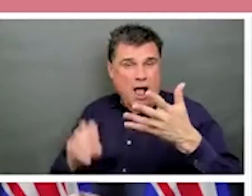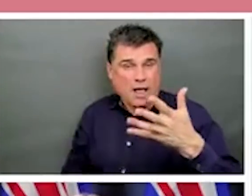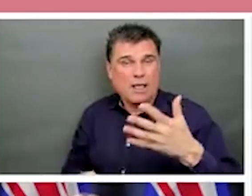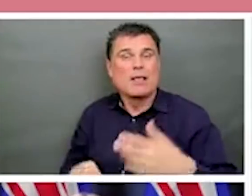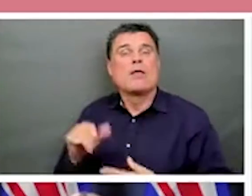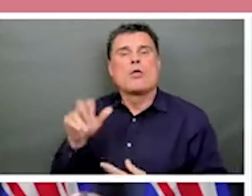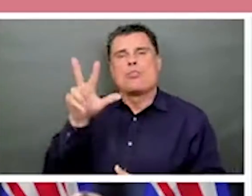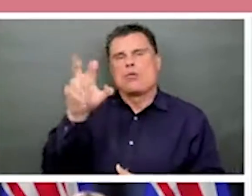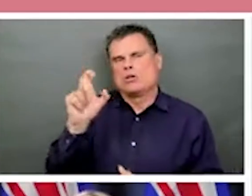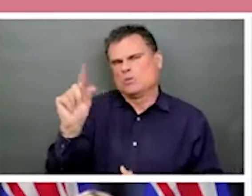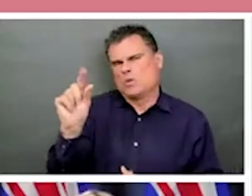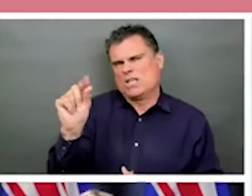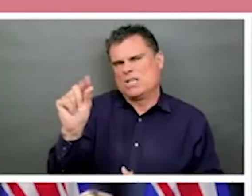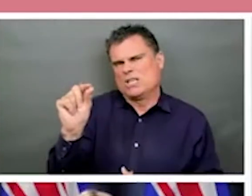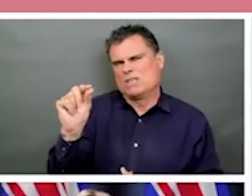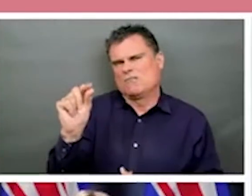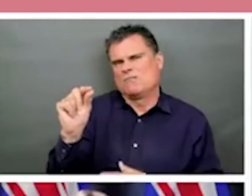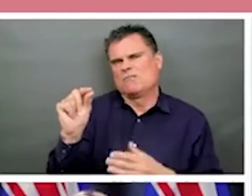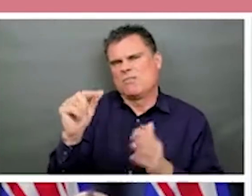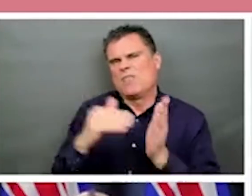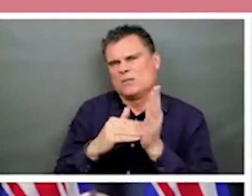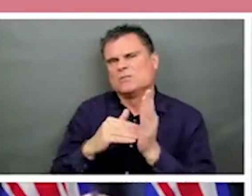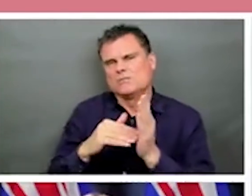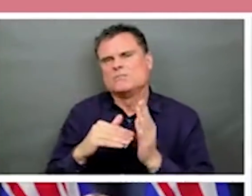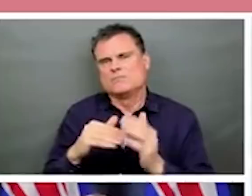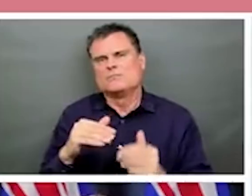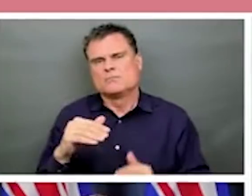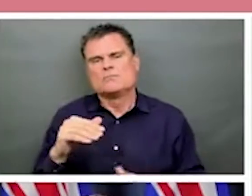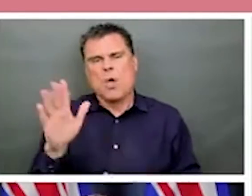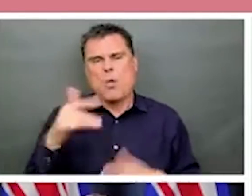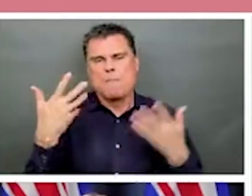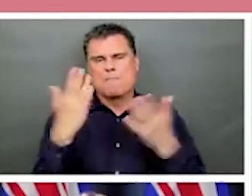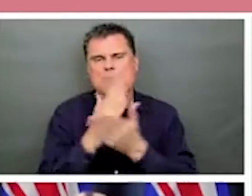will already have been started to be immunized in this Part 1 that